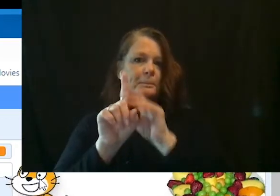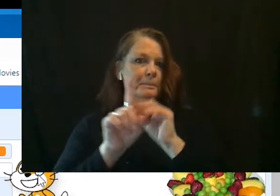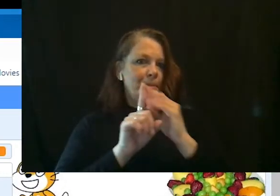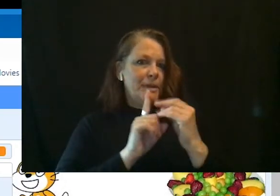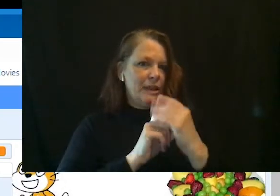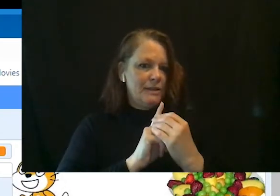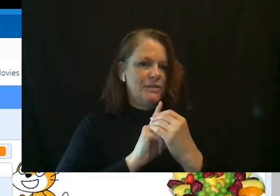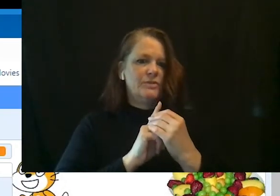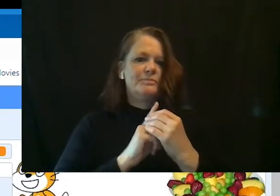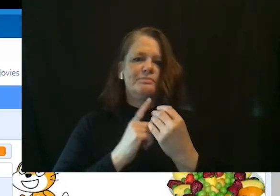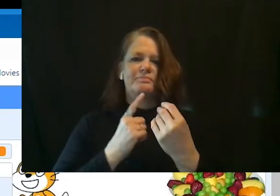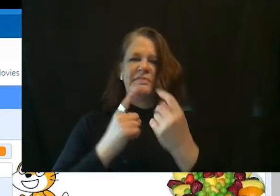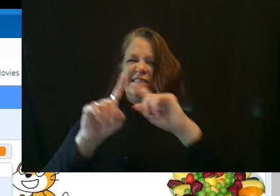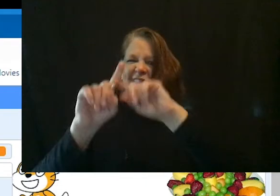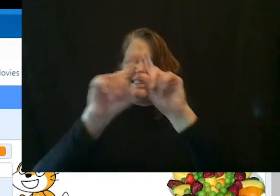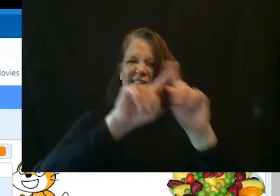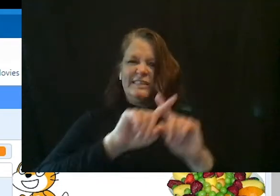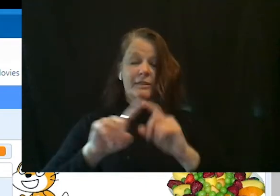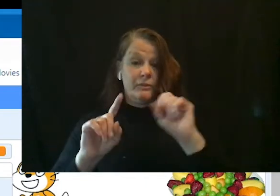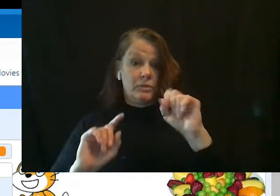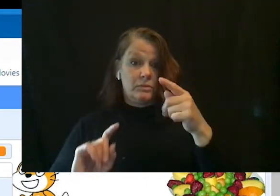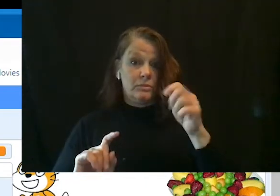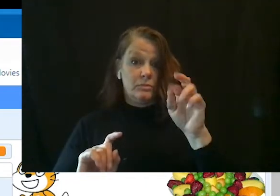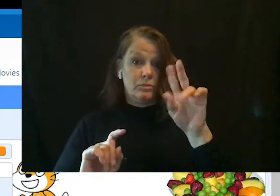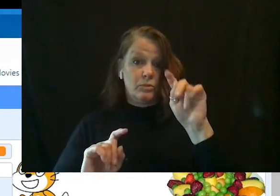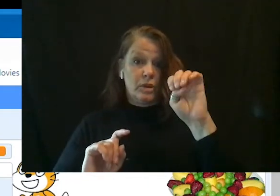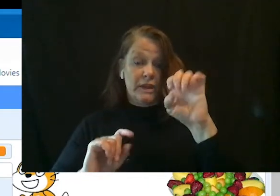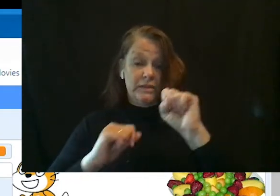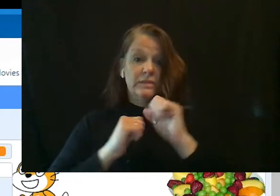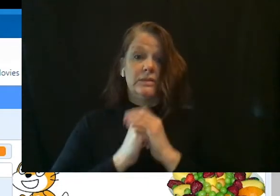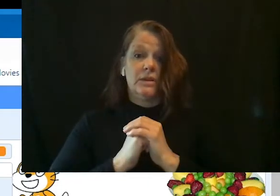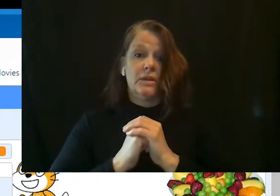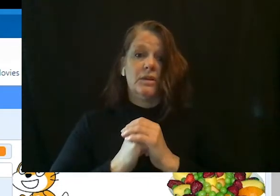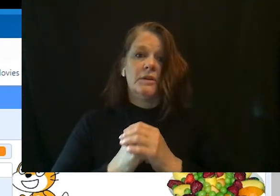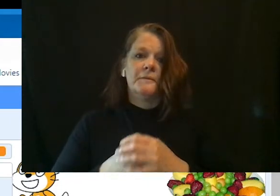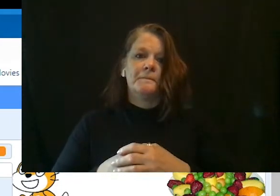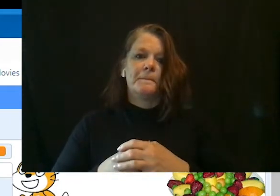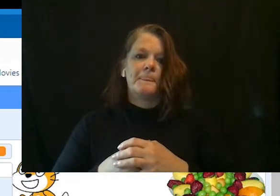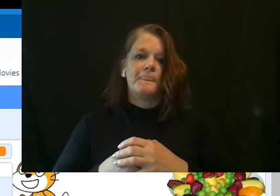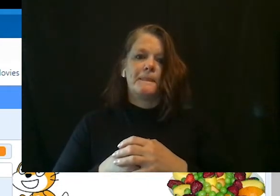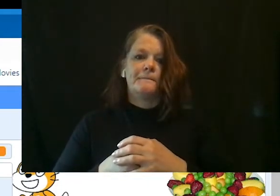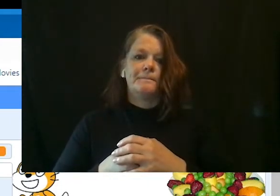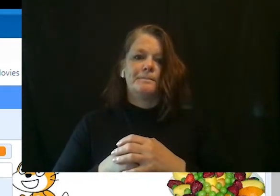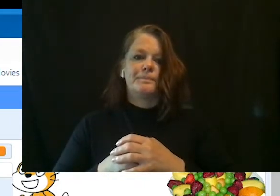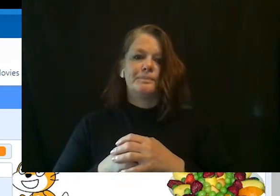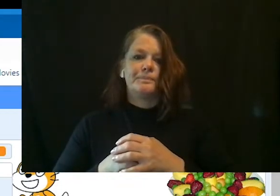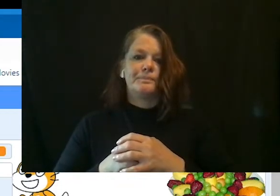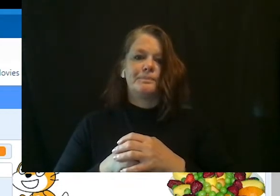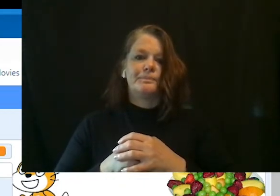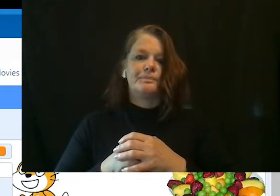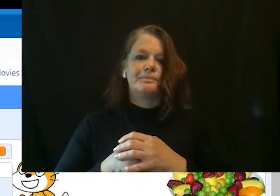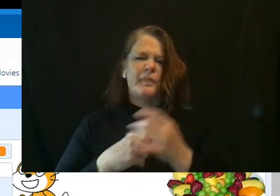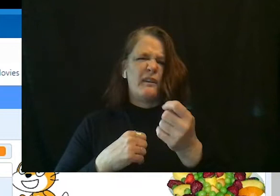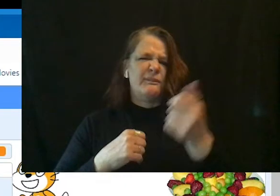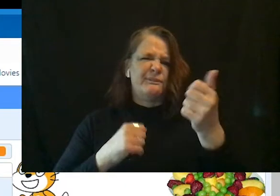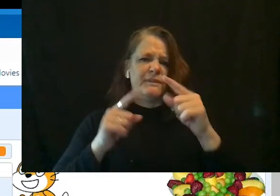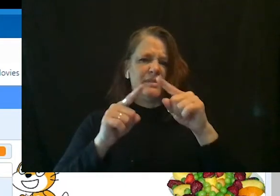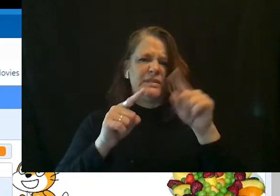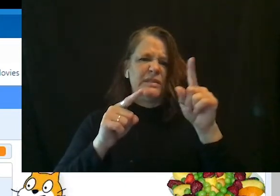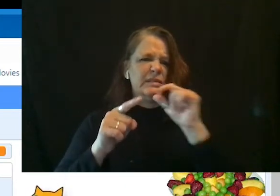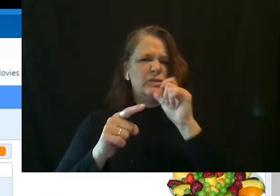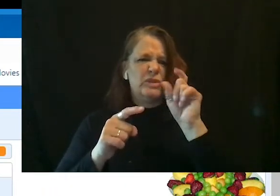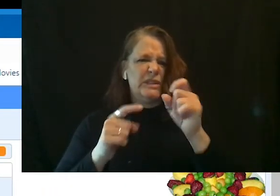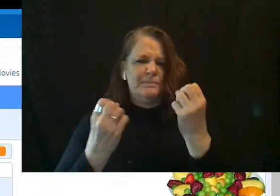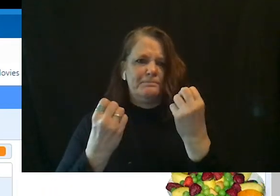bananas. So we're going to have a bunch of different sprites. I'm going to take off the check mark so we don't